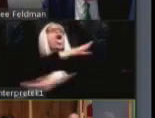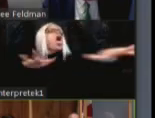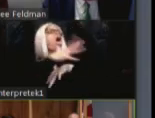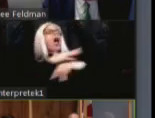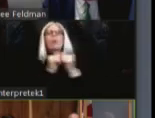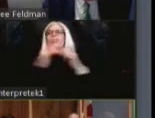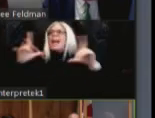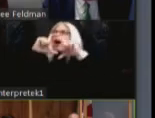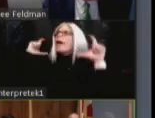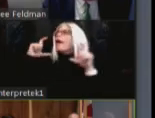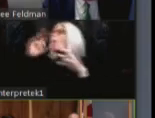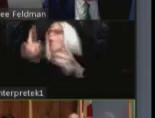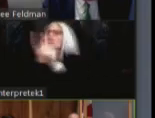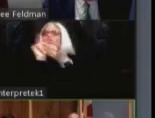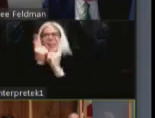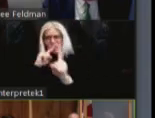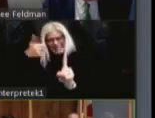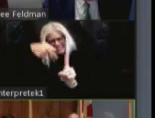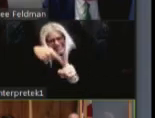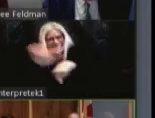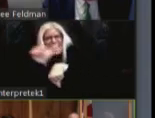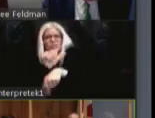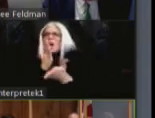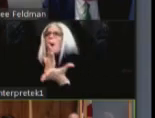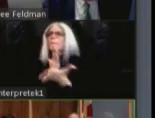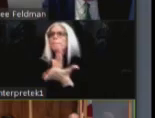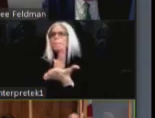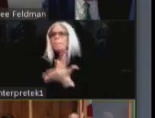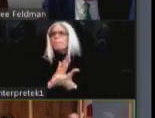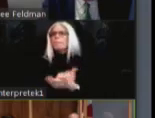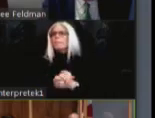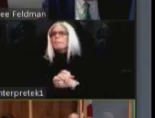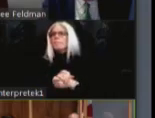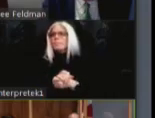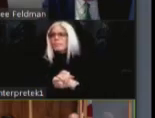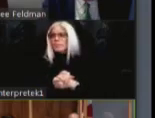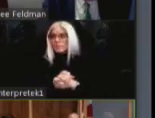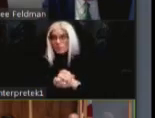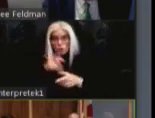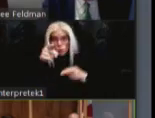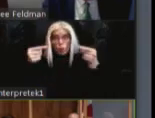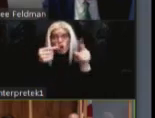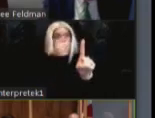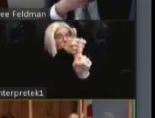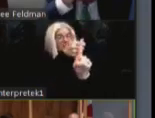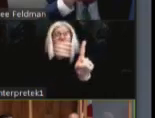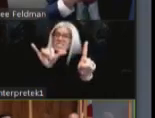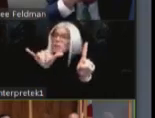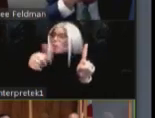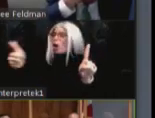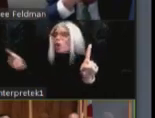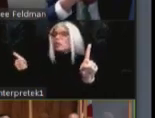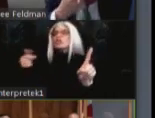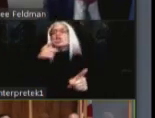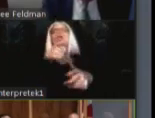dangerous. Not only to themselves, but to other people, to the people that they interact with after they leave the bar, to the folks